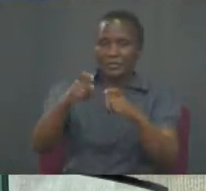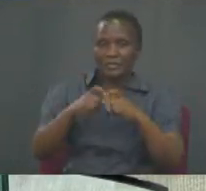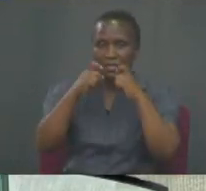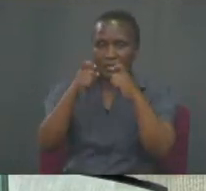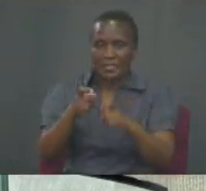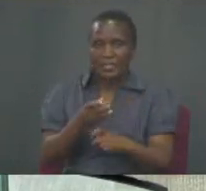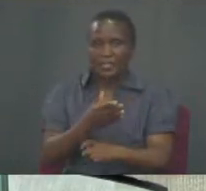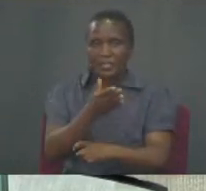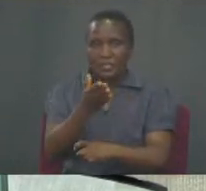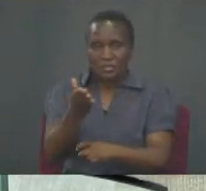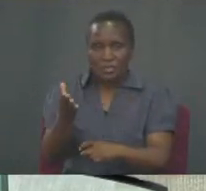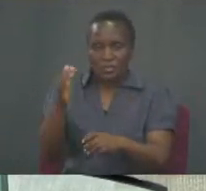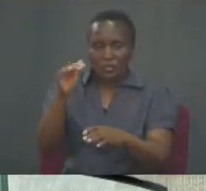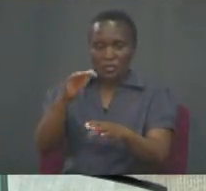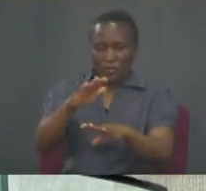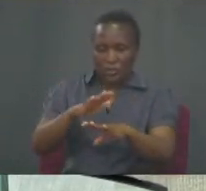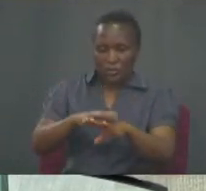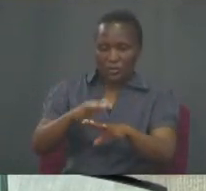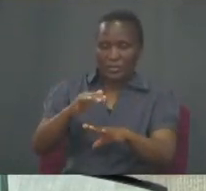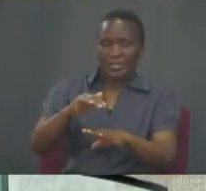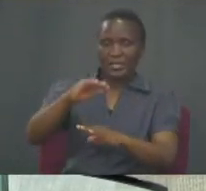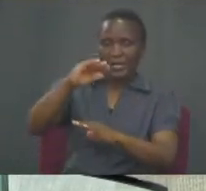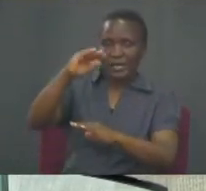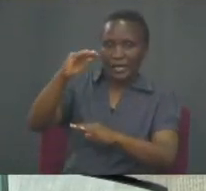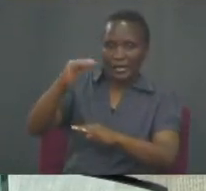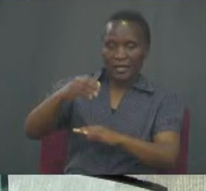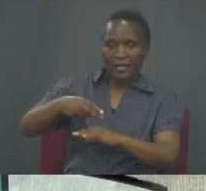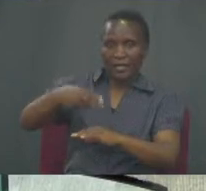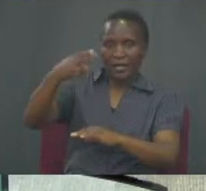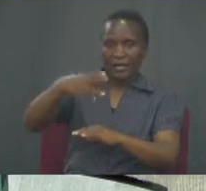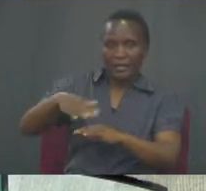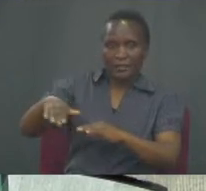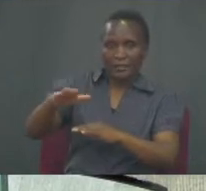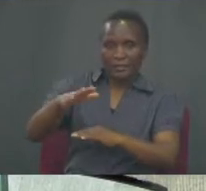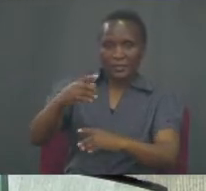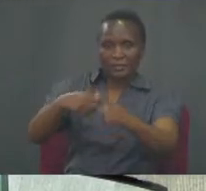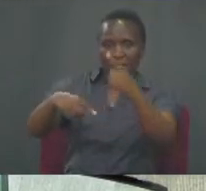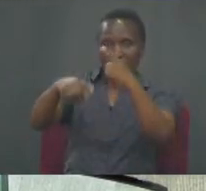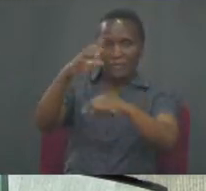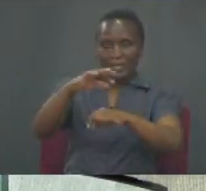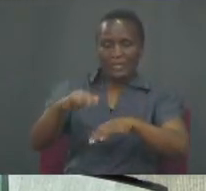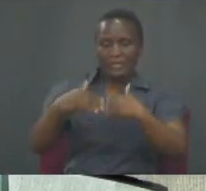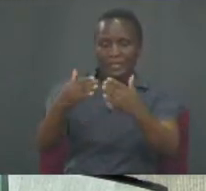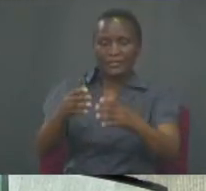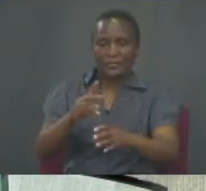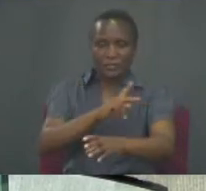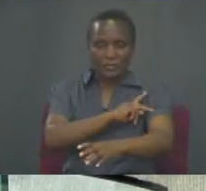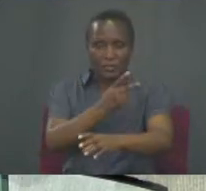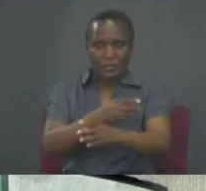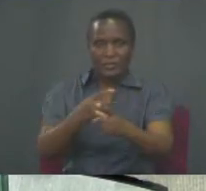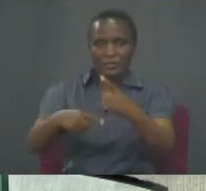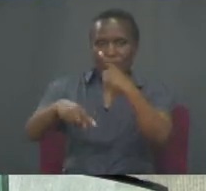are placed on a higher round of progress, and it gives you power to overcome again. But the opposite is also true.